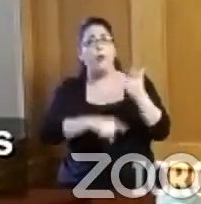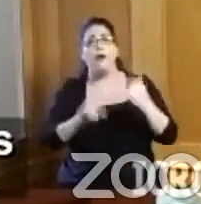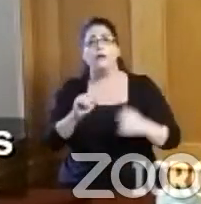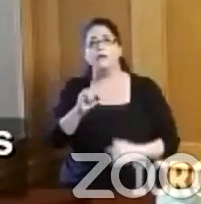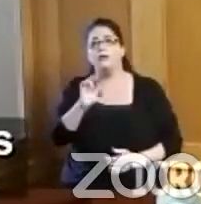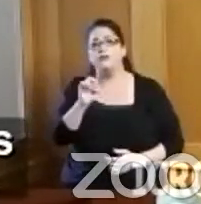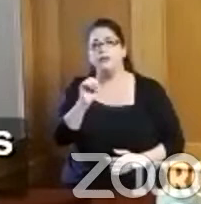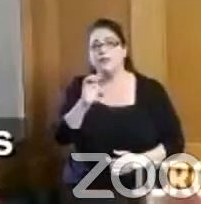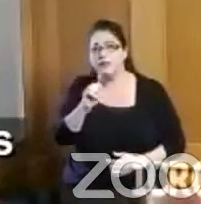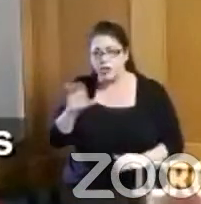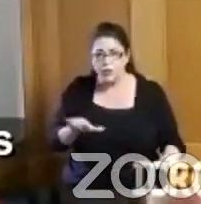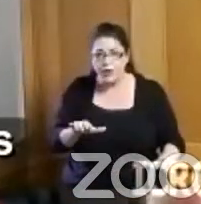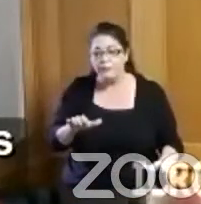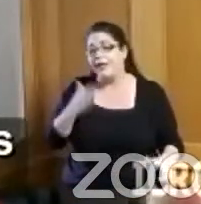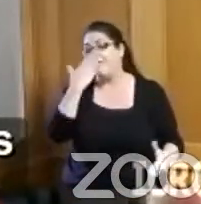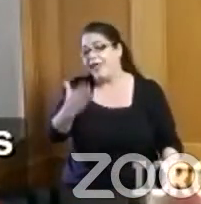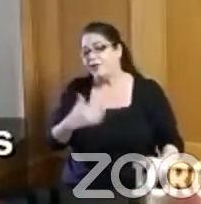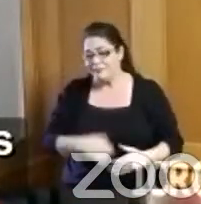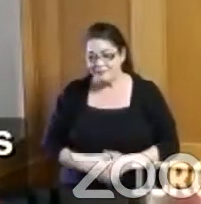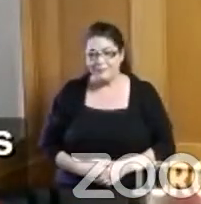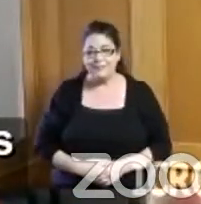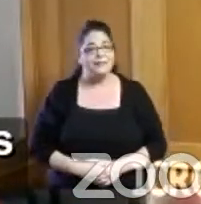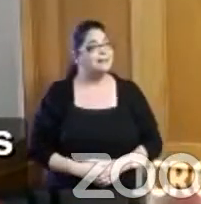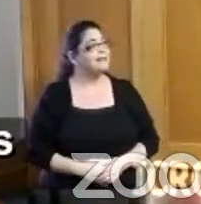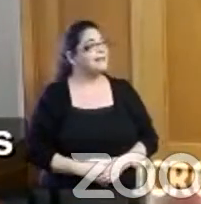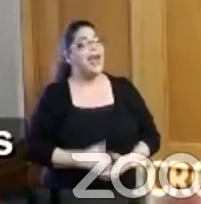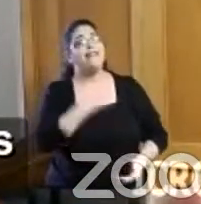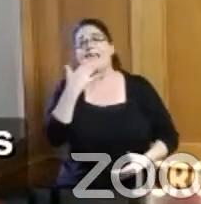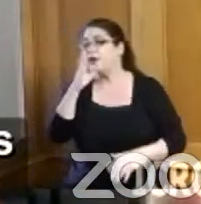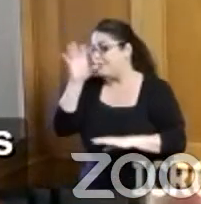y'all. Thank you so much. You're